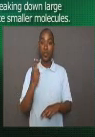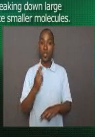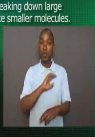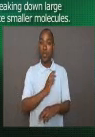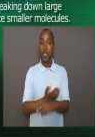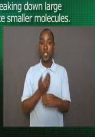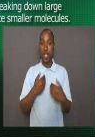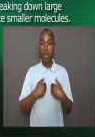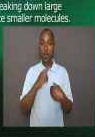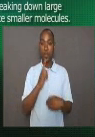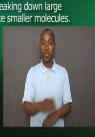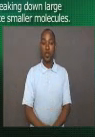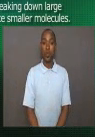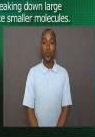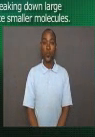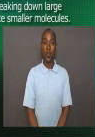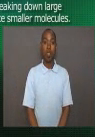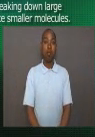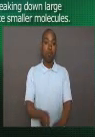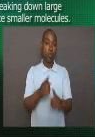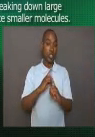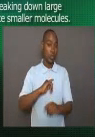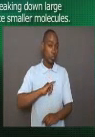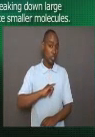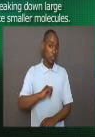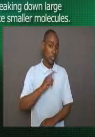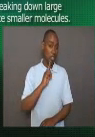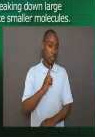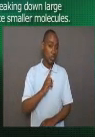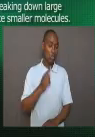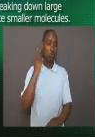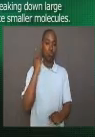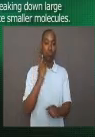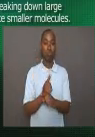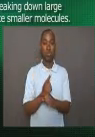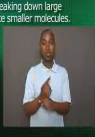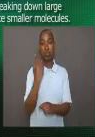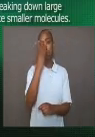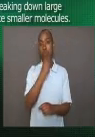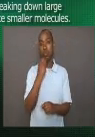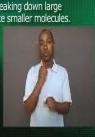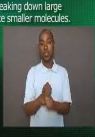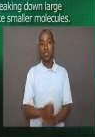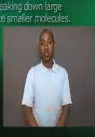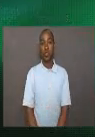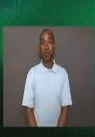respiration. If you answered them all correct, great